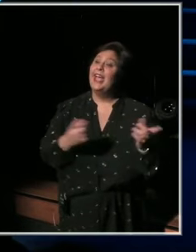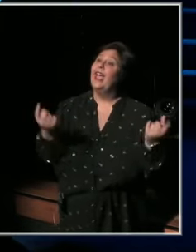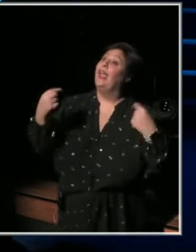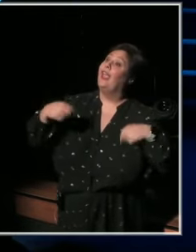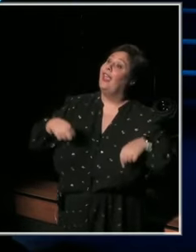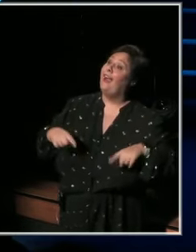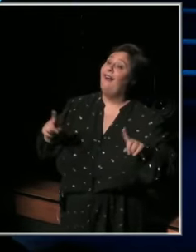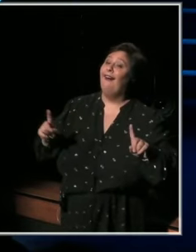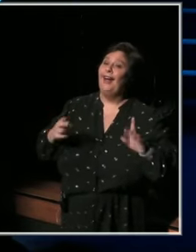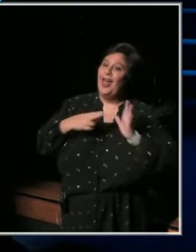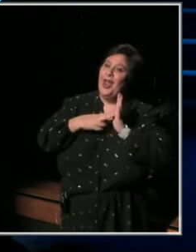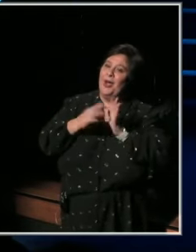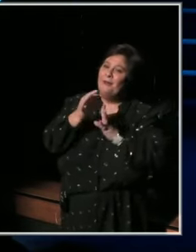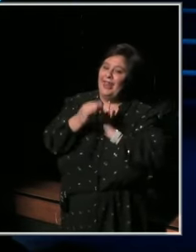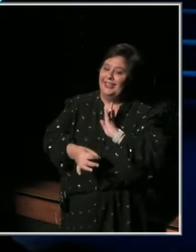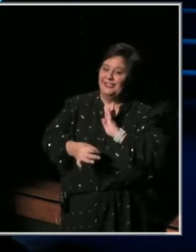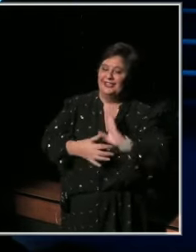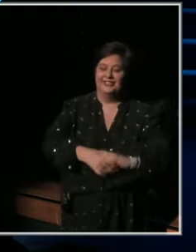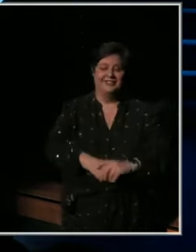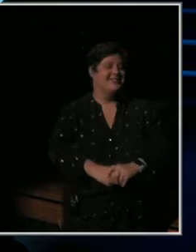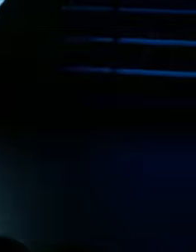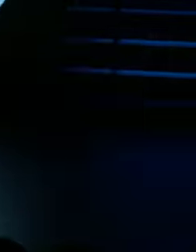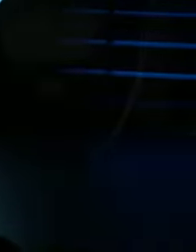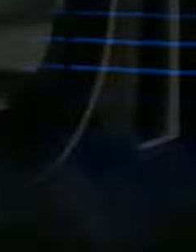Here are the nominations.